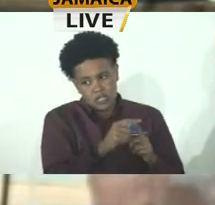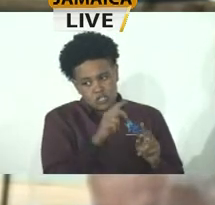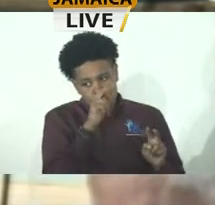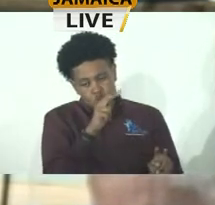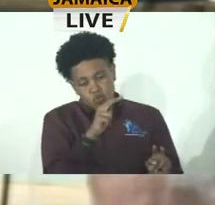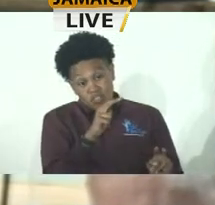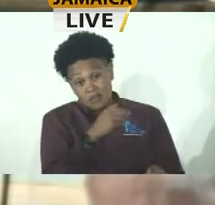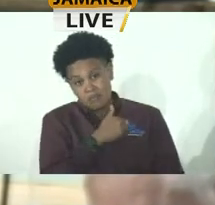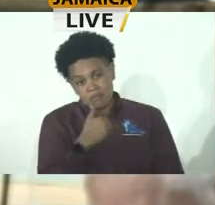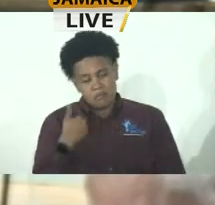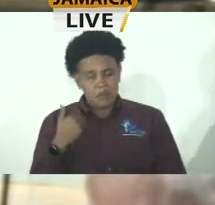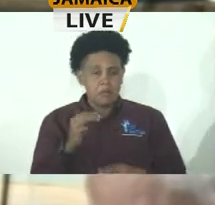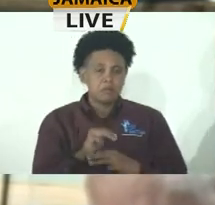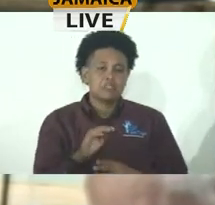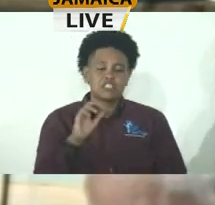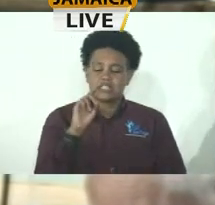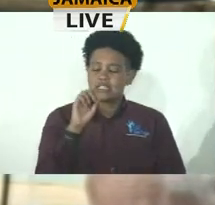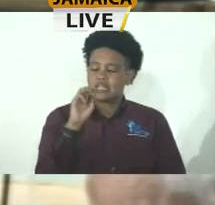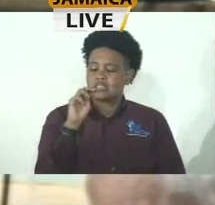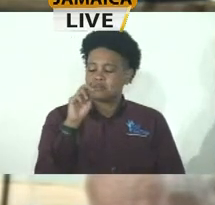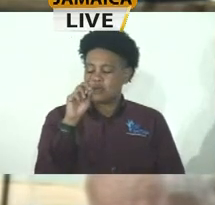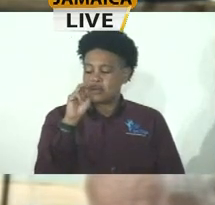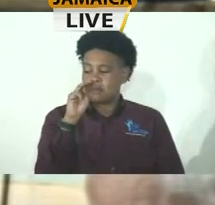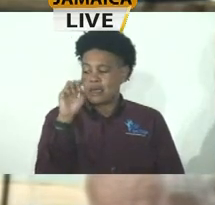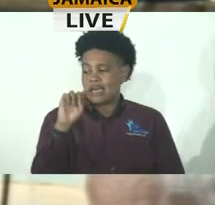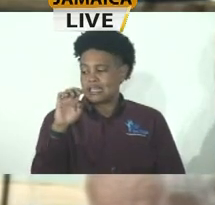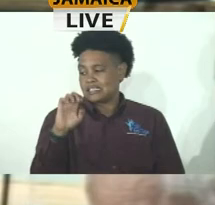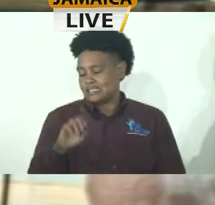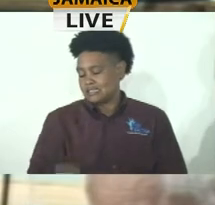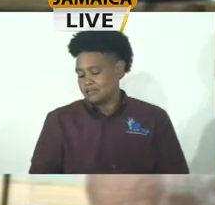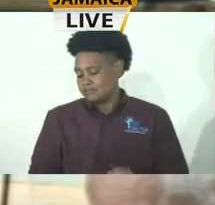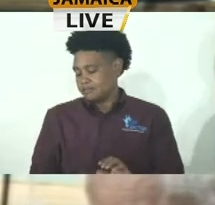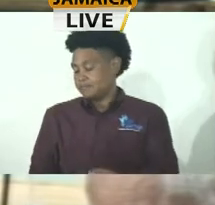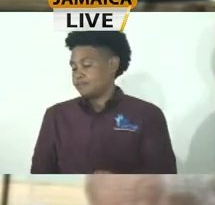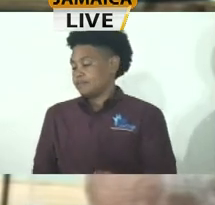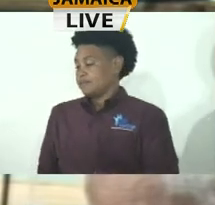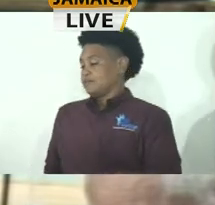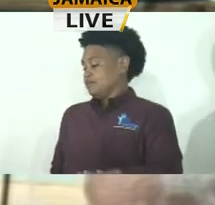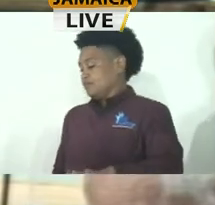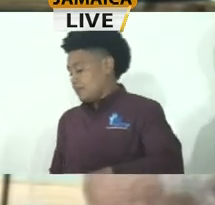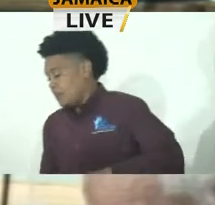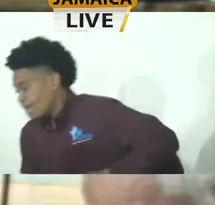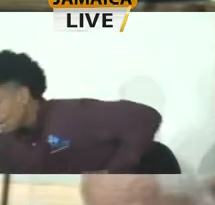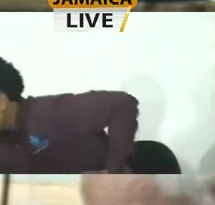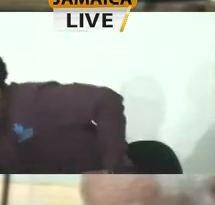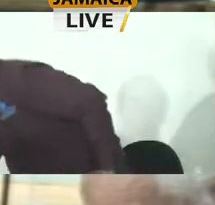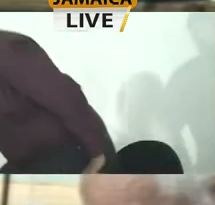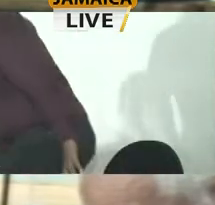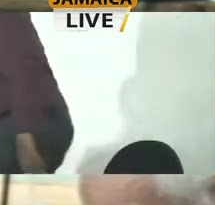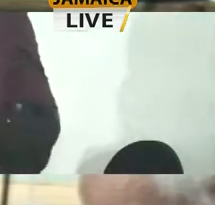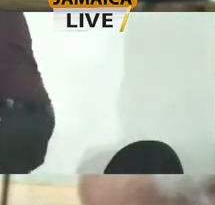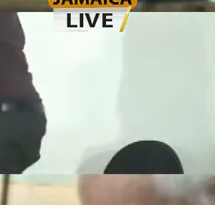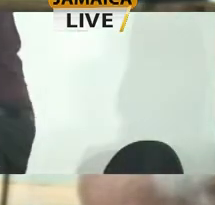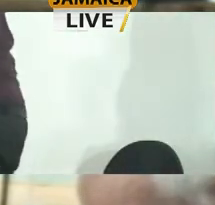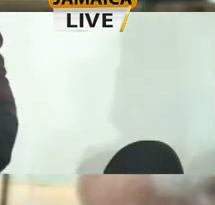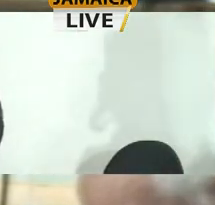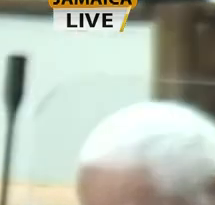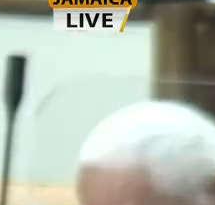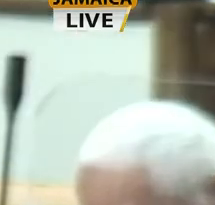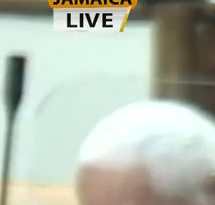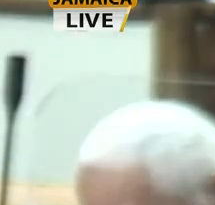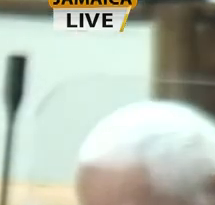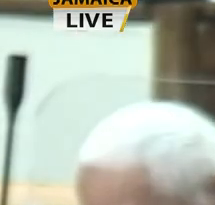my colleague minister minister desmond mckenzie and his agency the national solid waste management authority